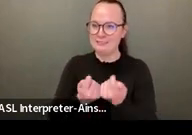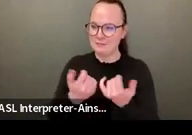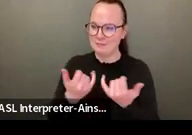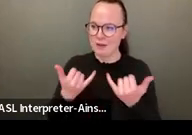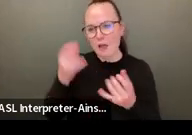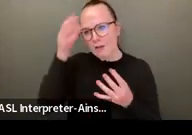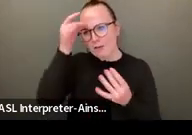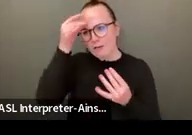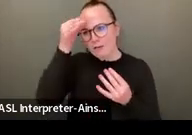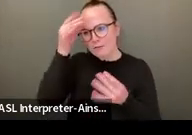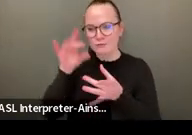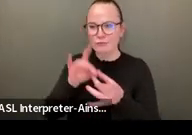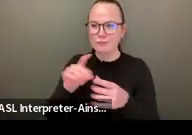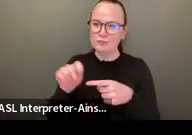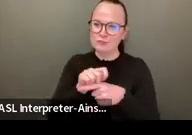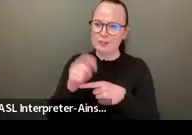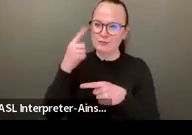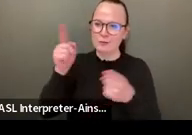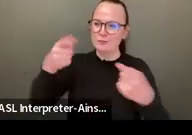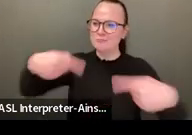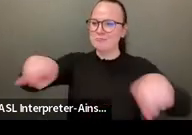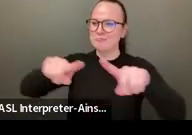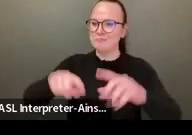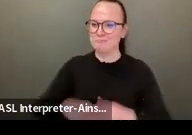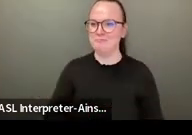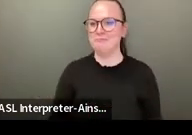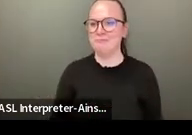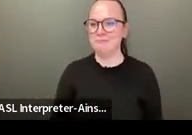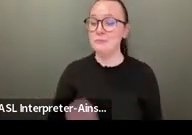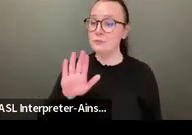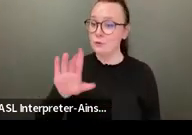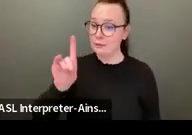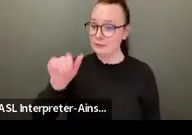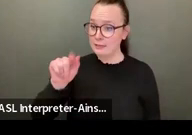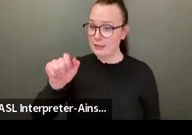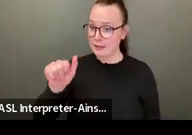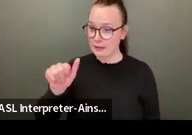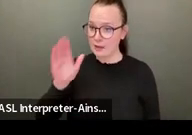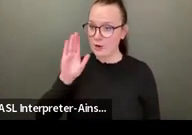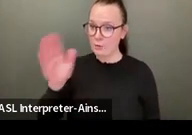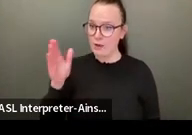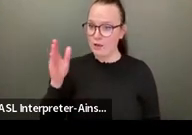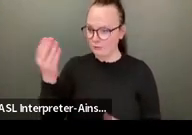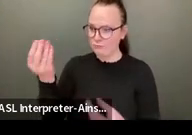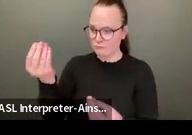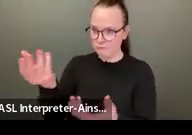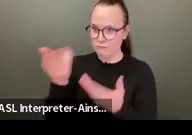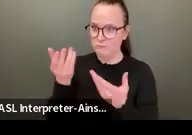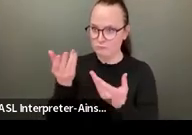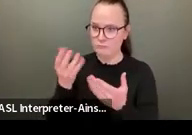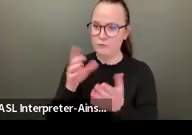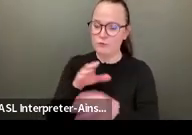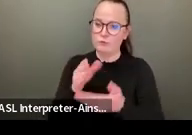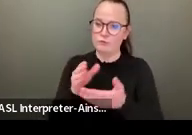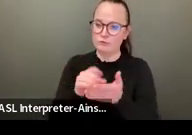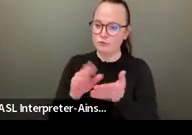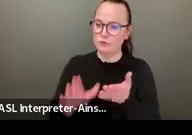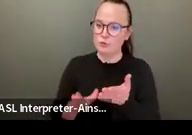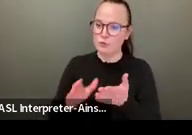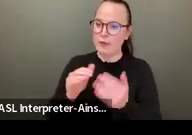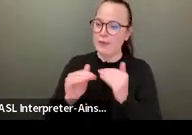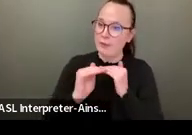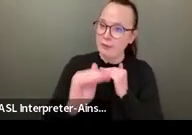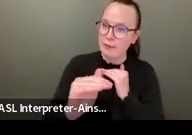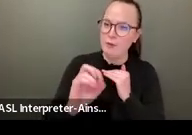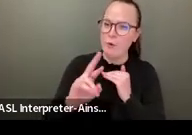guys. So your data will tell you student isn't making progress or something wonky is